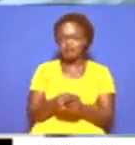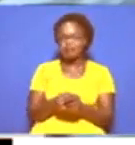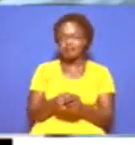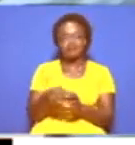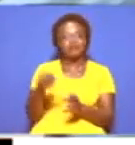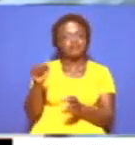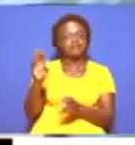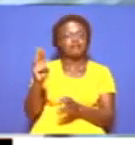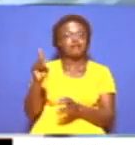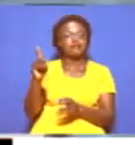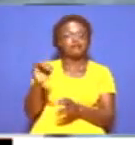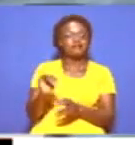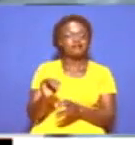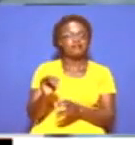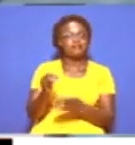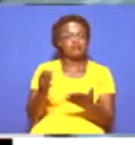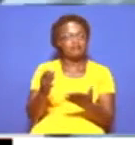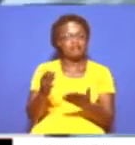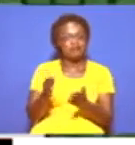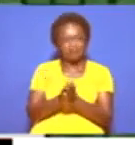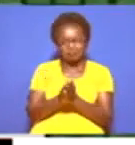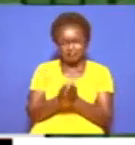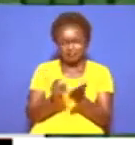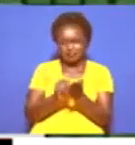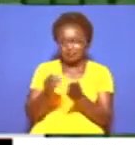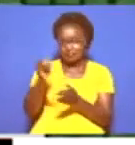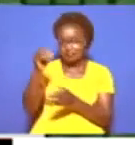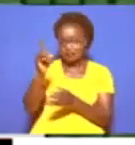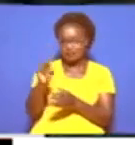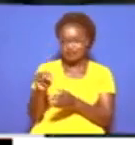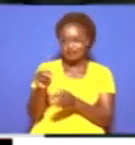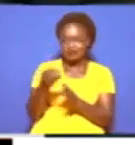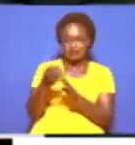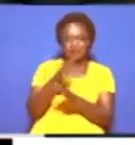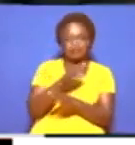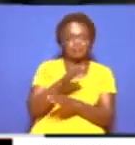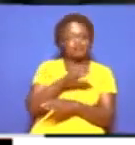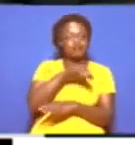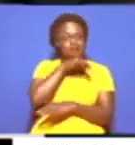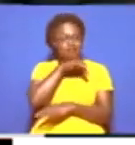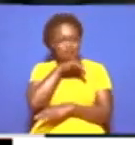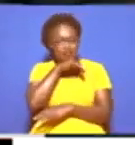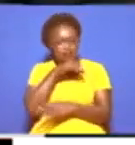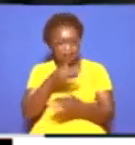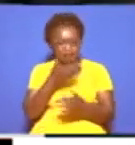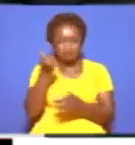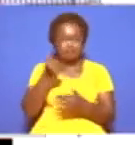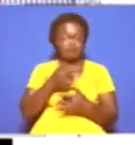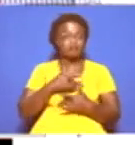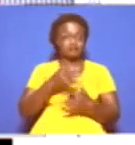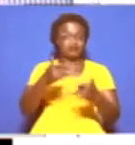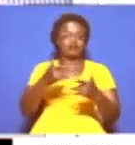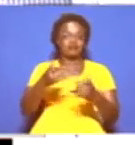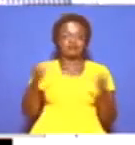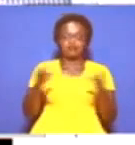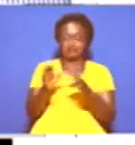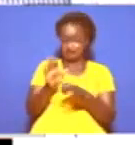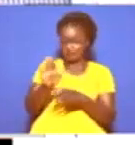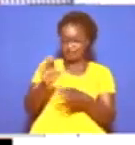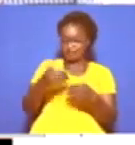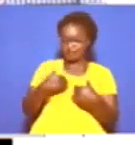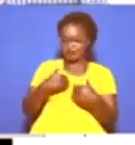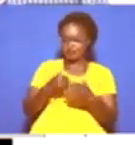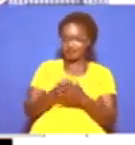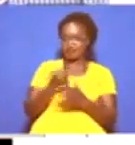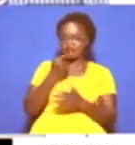Weli, branch secretary for ODM in Garissa County, said that only the former prime minister has the best interest for the pastoral community. We can assure